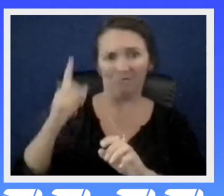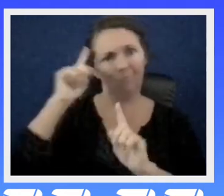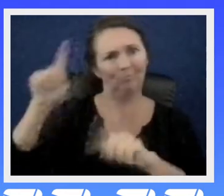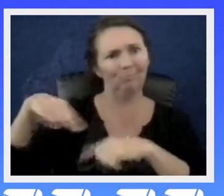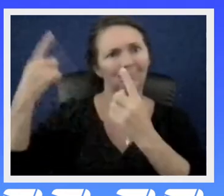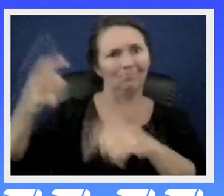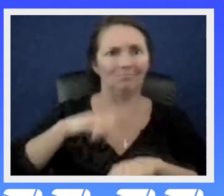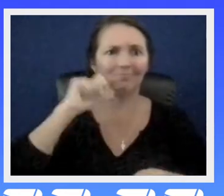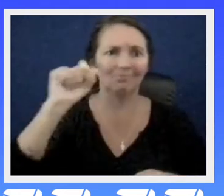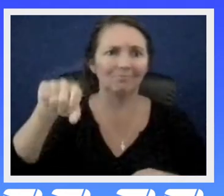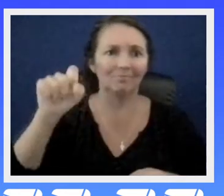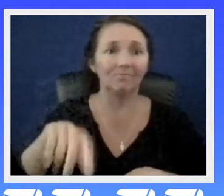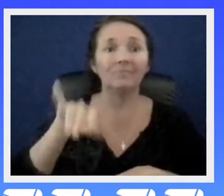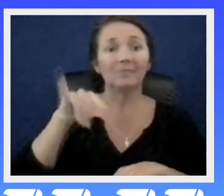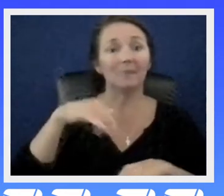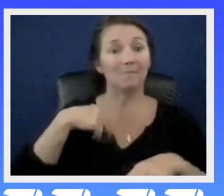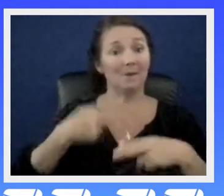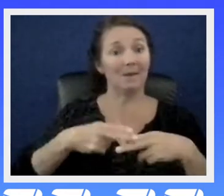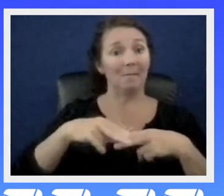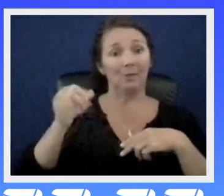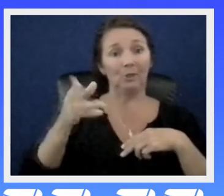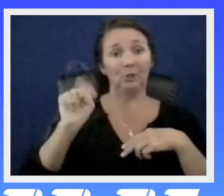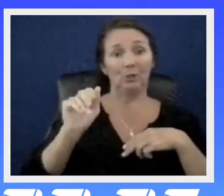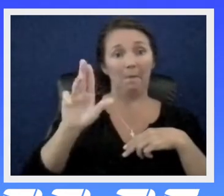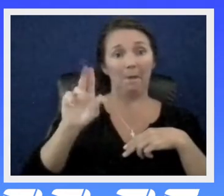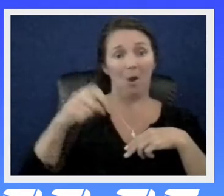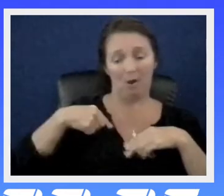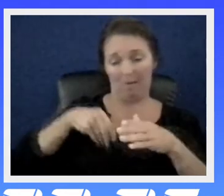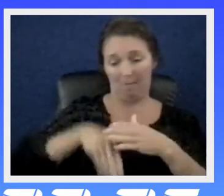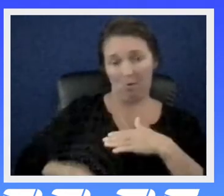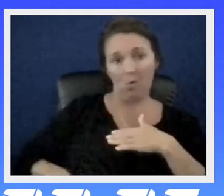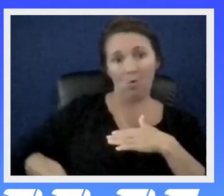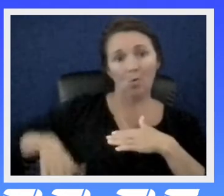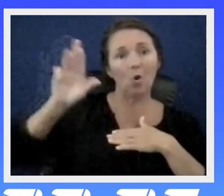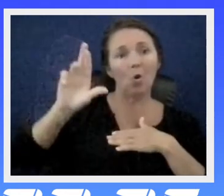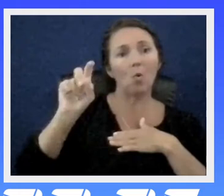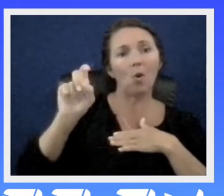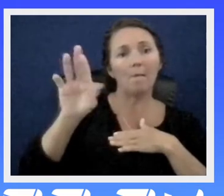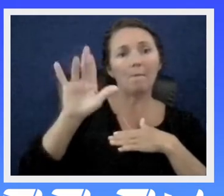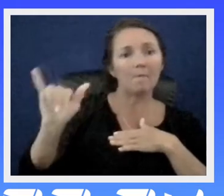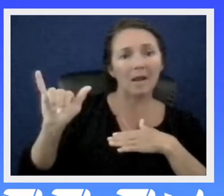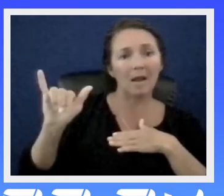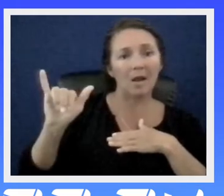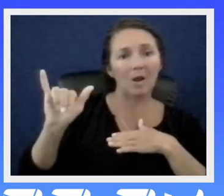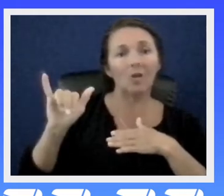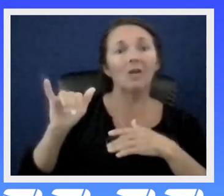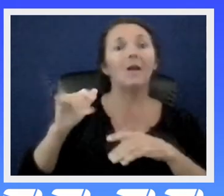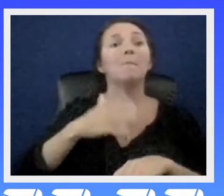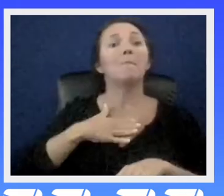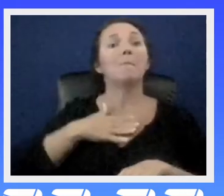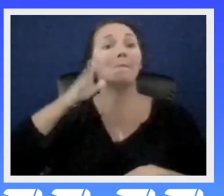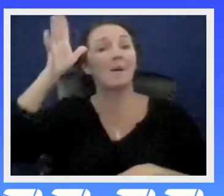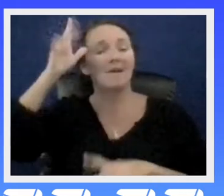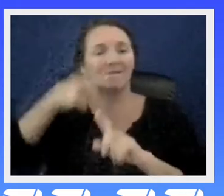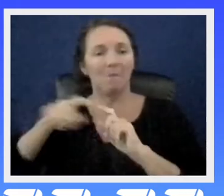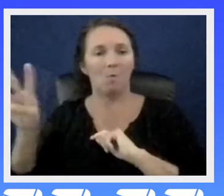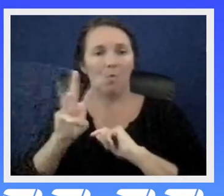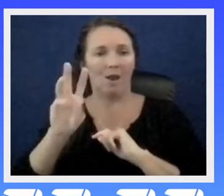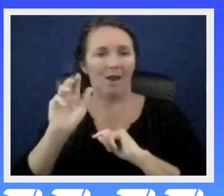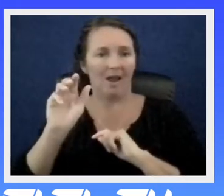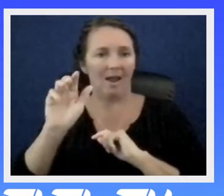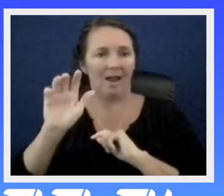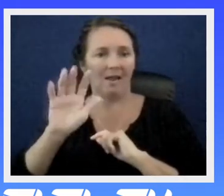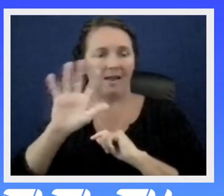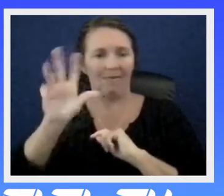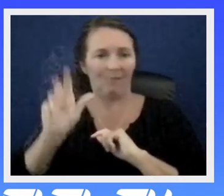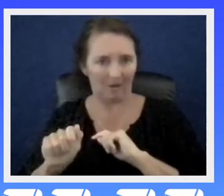John Barrows, I am born and raised in Roxbury to Cape Verdean parents from West Africa. And arts has been part